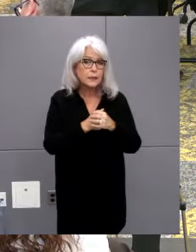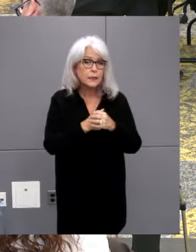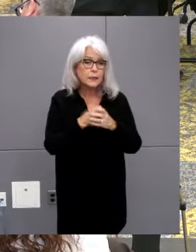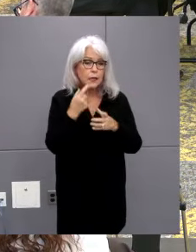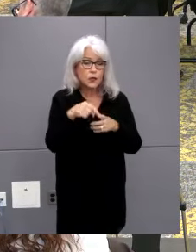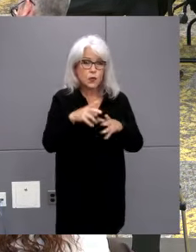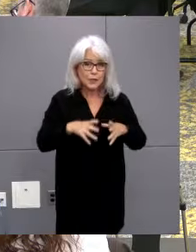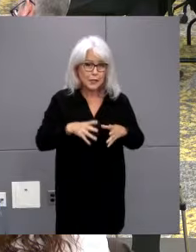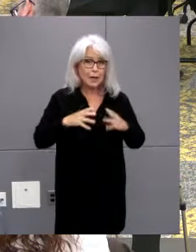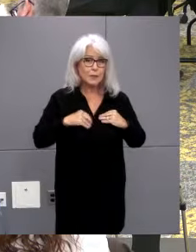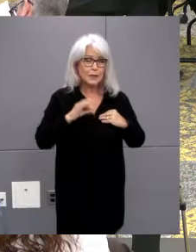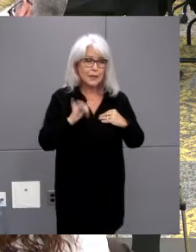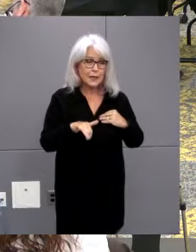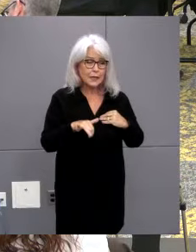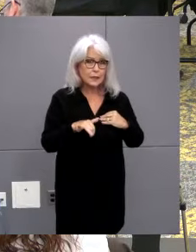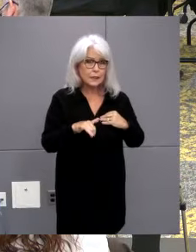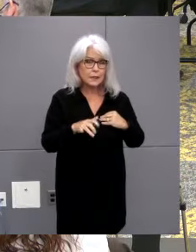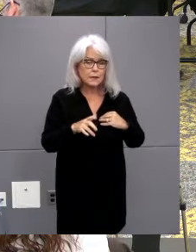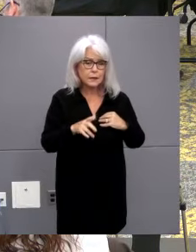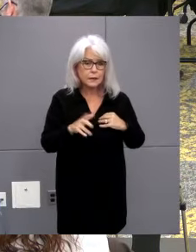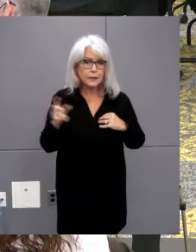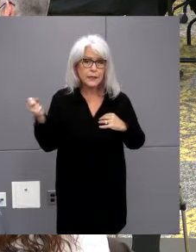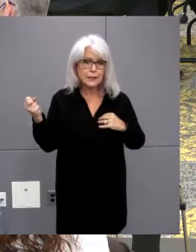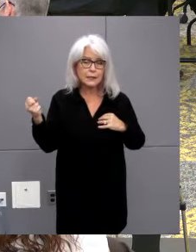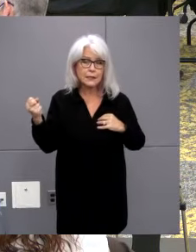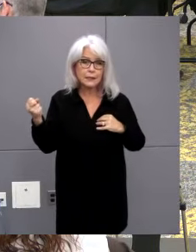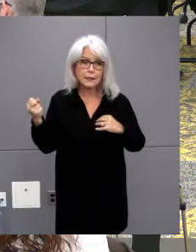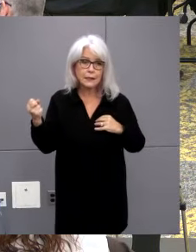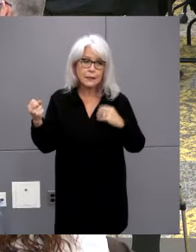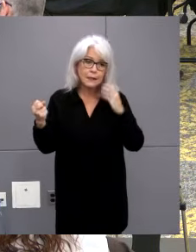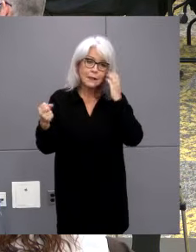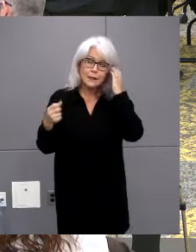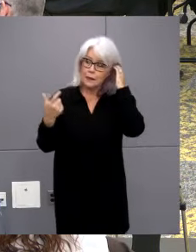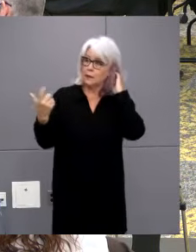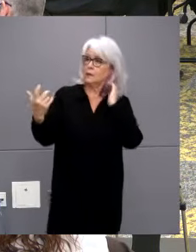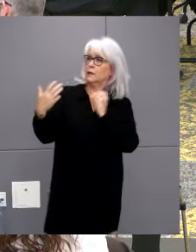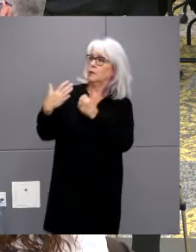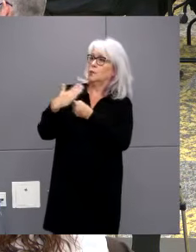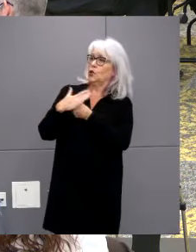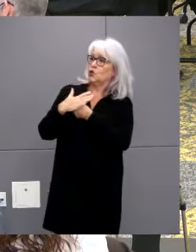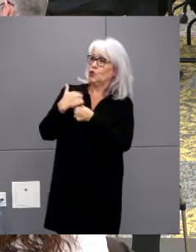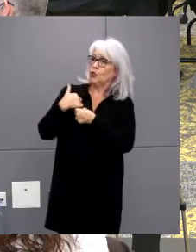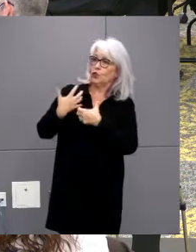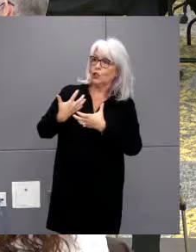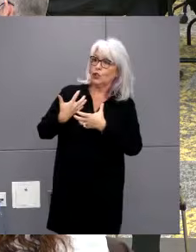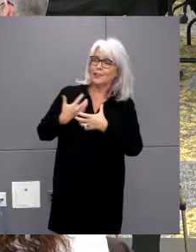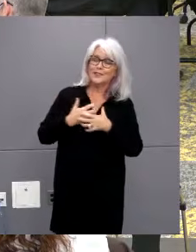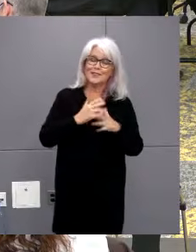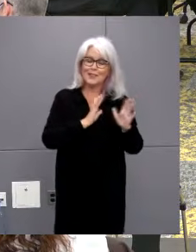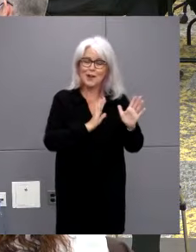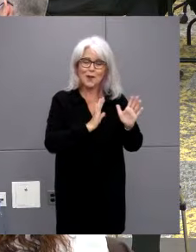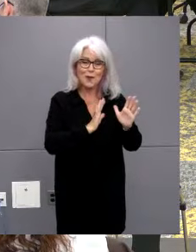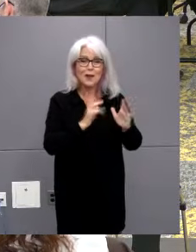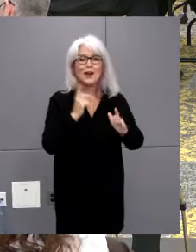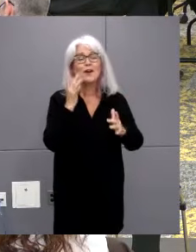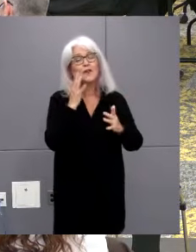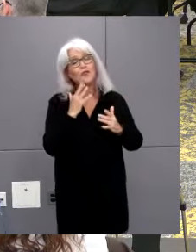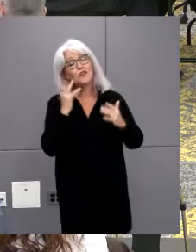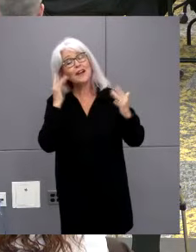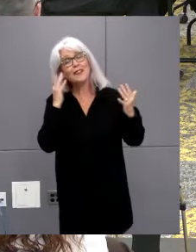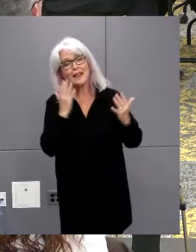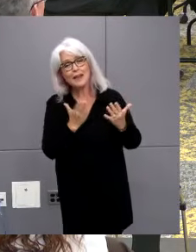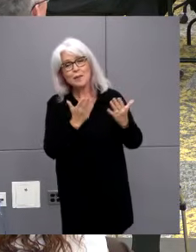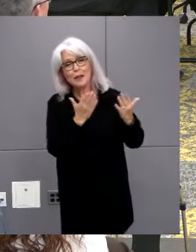adopting it? Is that what we're doing? Yes. You guys are pressuring me into second? No, you're making a friendly amendment.